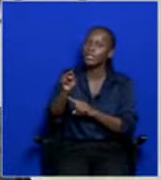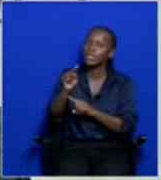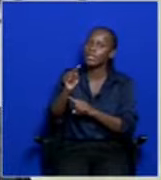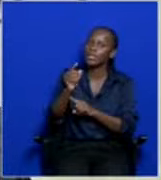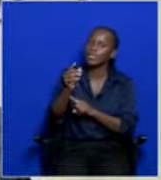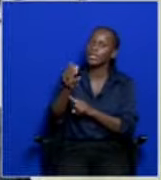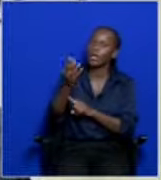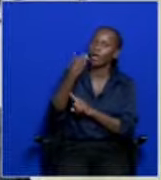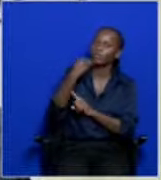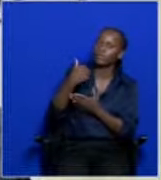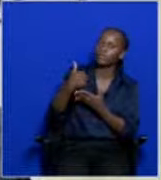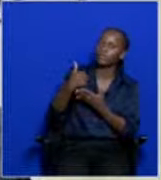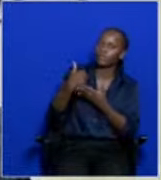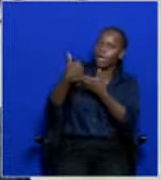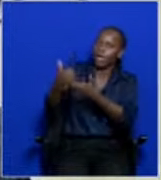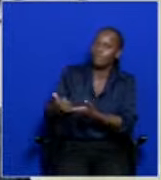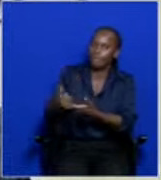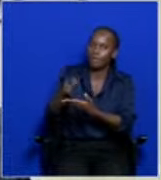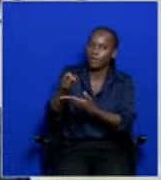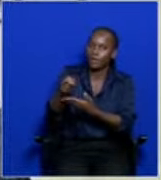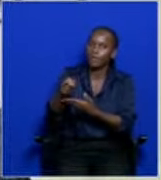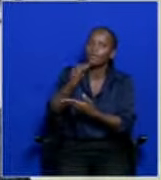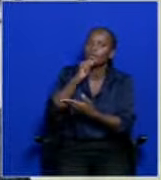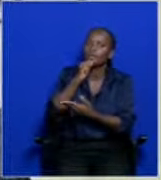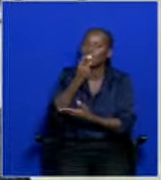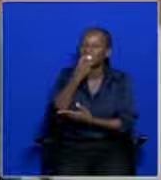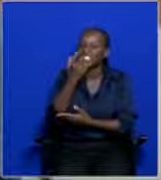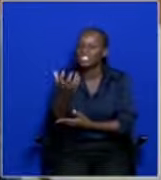sold illegally by a suspect in Rosebank area.